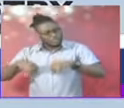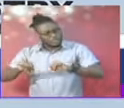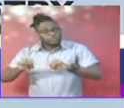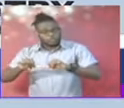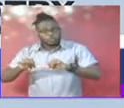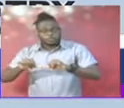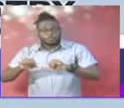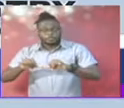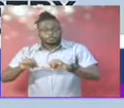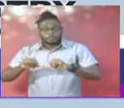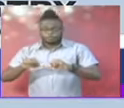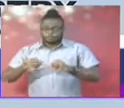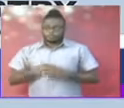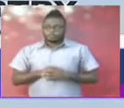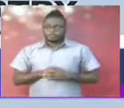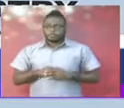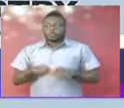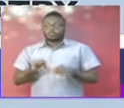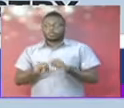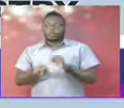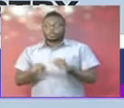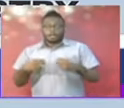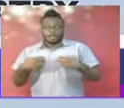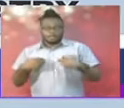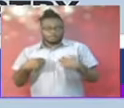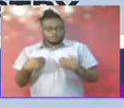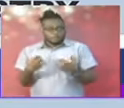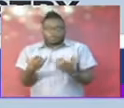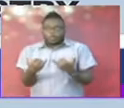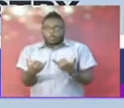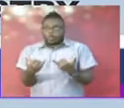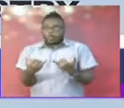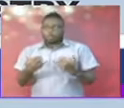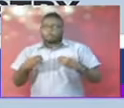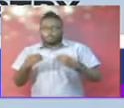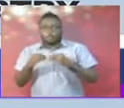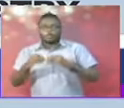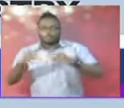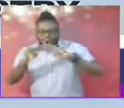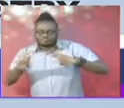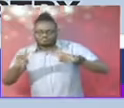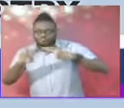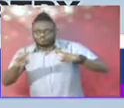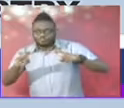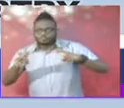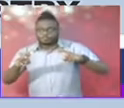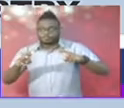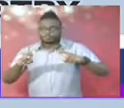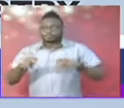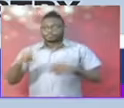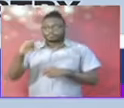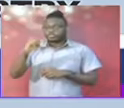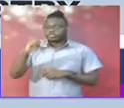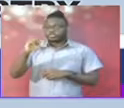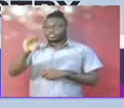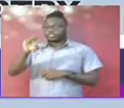they're doing is genetic sequencing of the samples. The samples, as we said before, from Trinidad and Tobago and other Caribbean countries